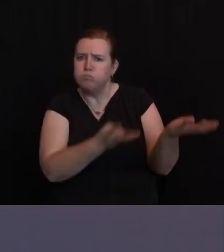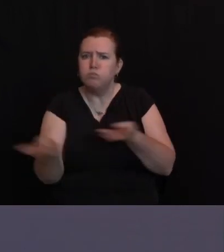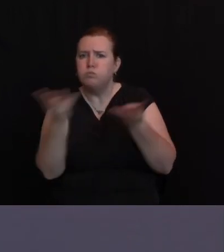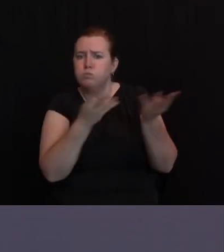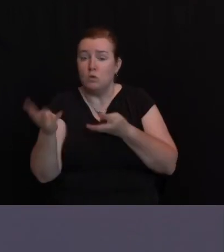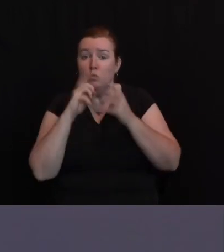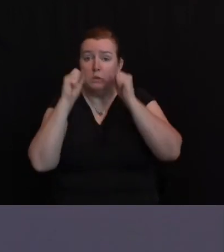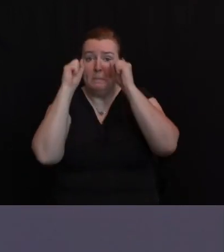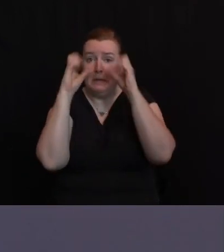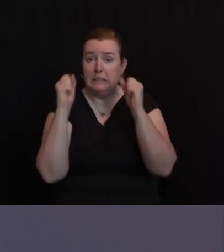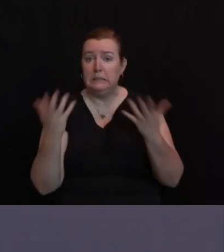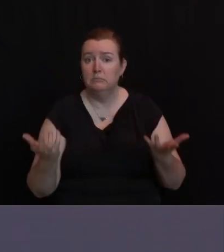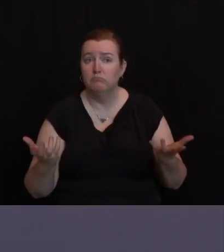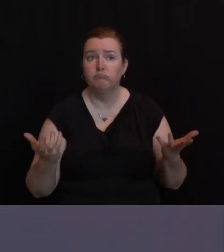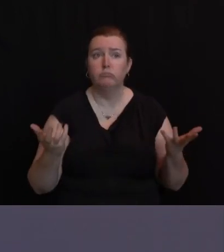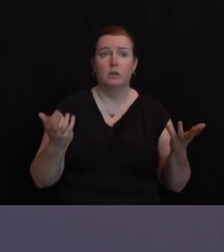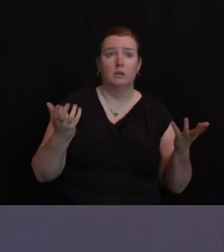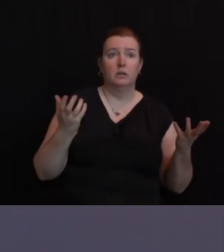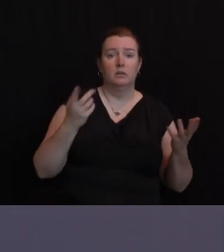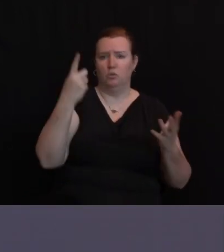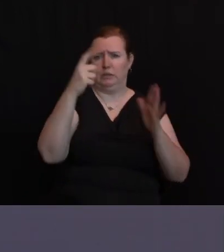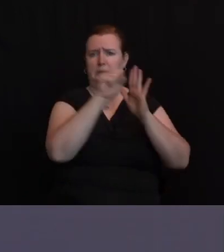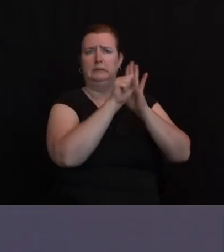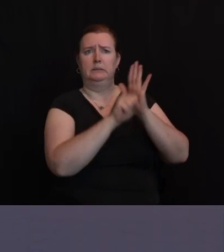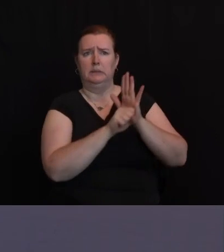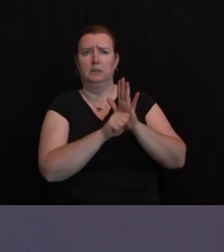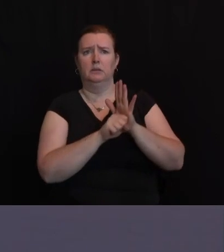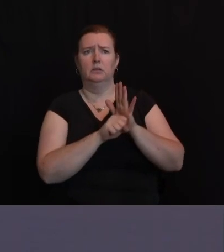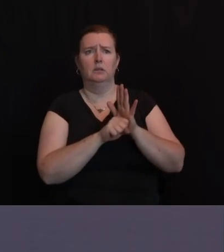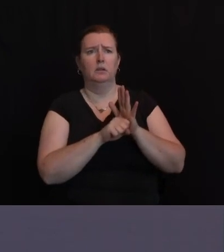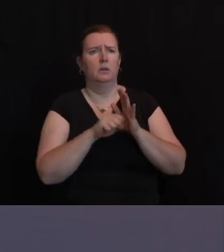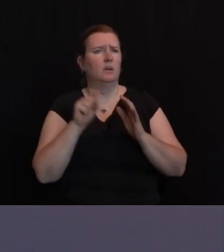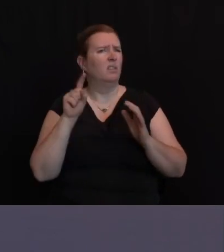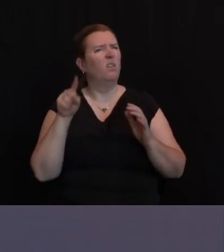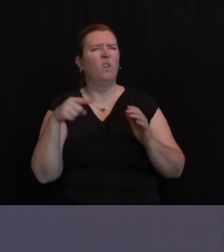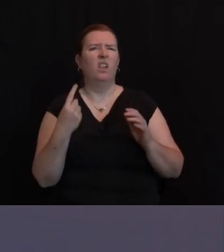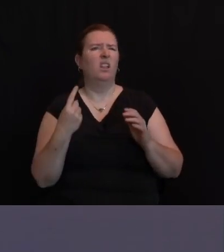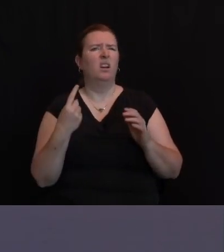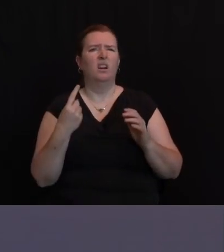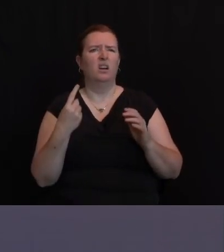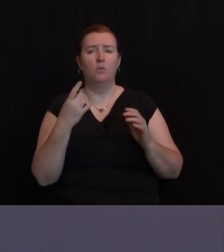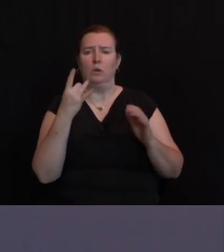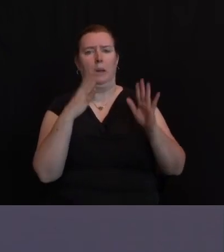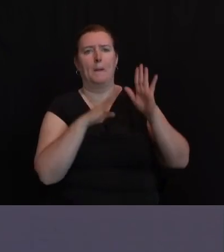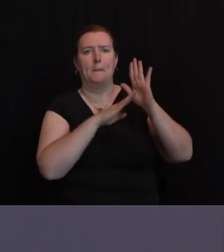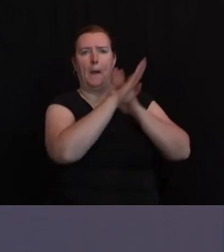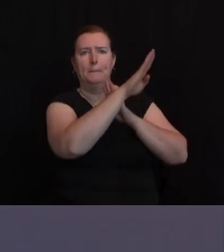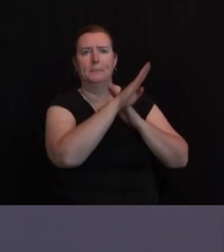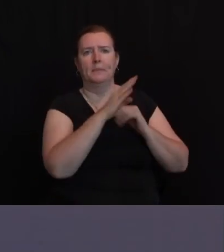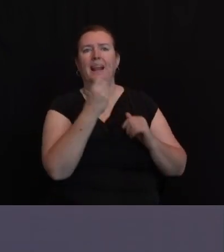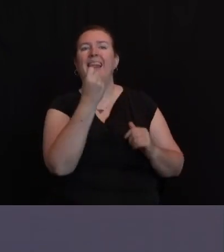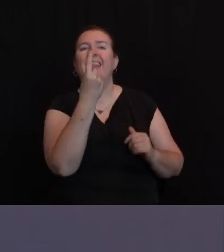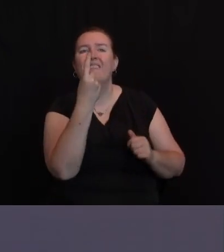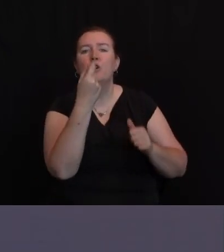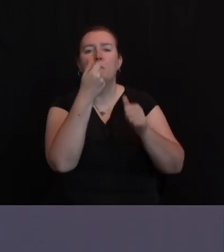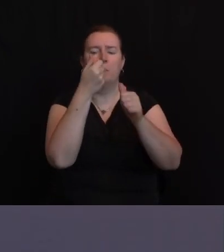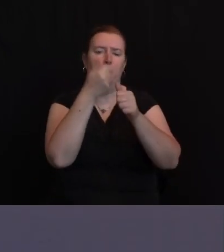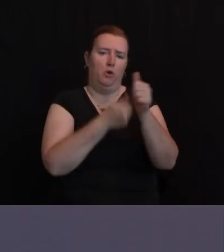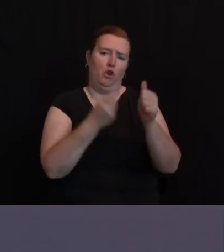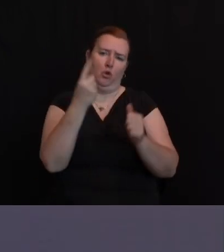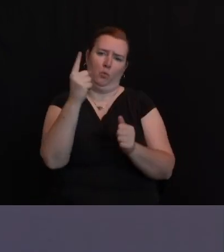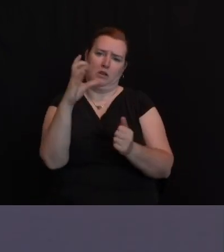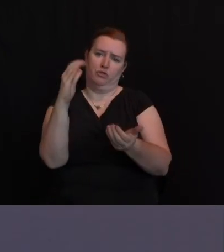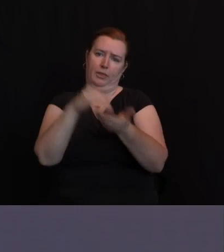month, probably 2 weeks ago, was testing 11 persons per 100,000. And